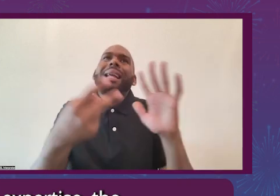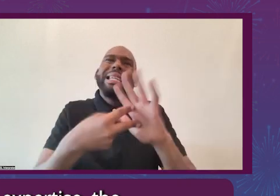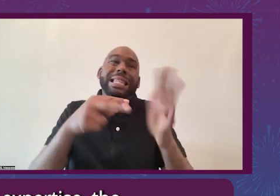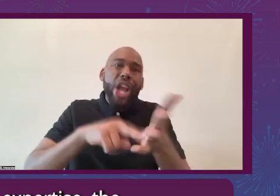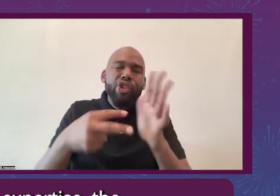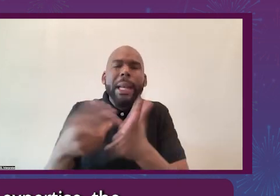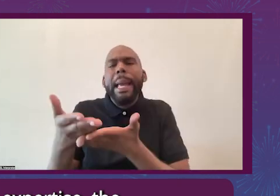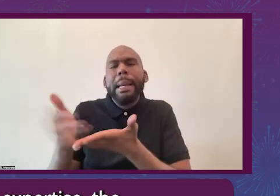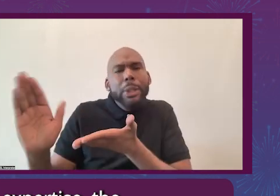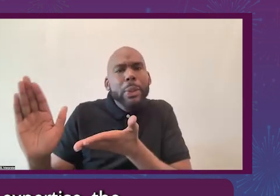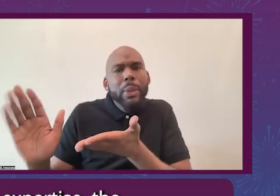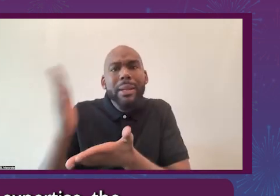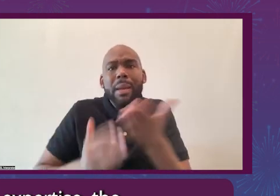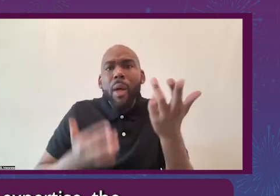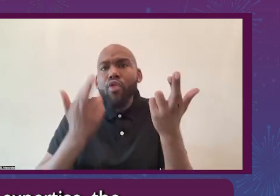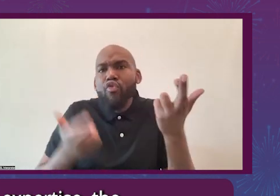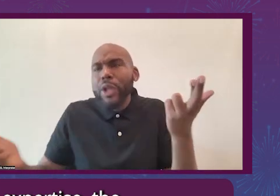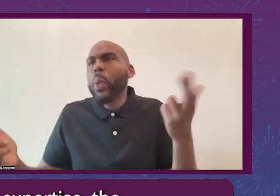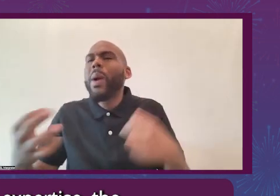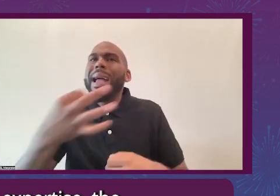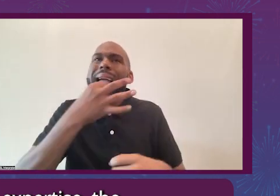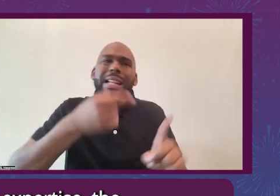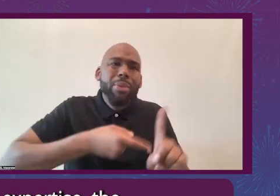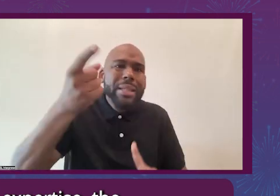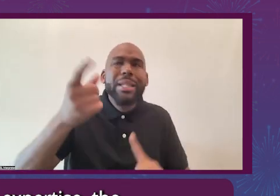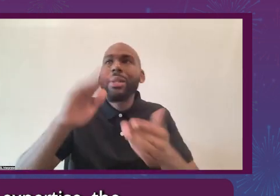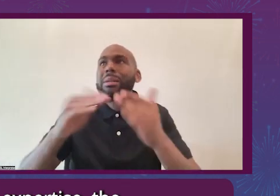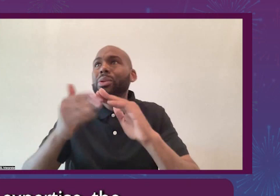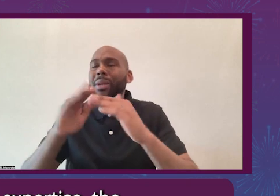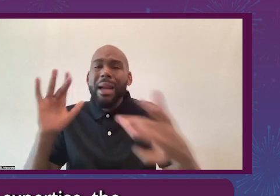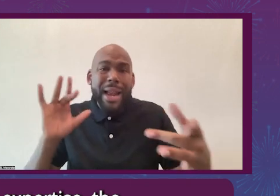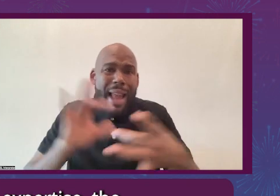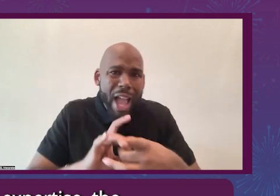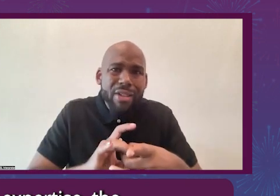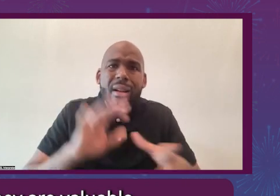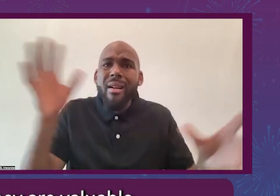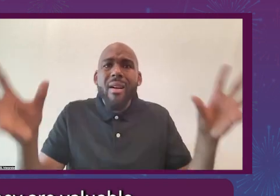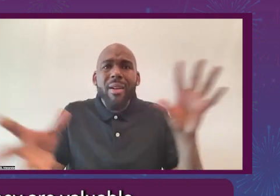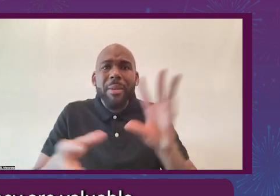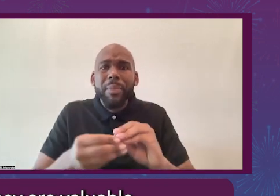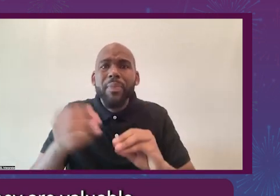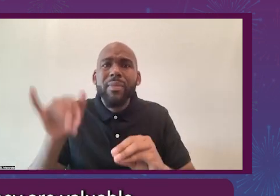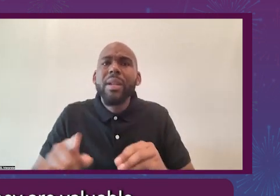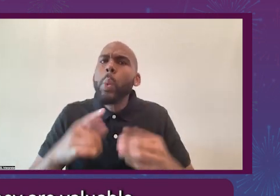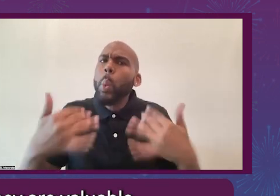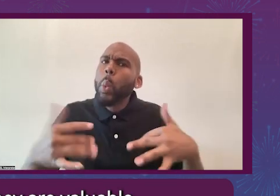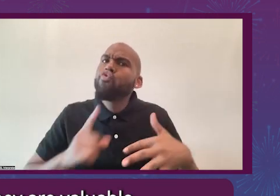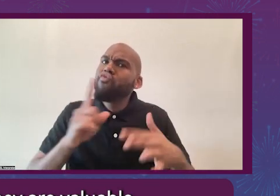the expertise, the community connections were all incredibly valuable to us as a